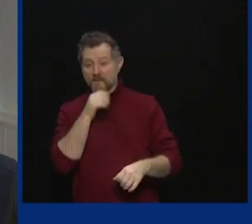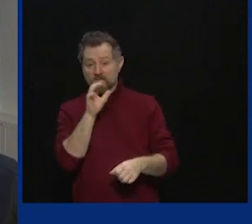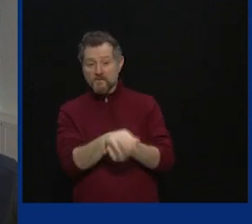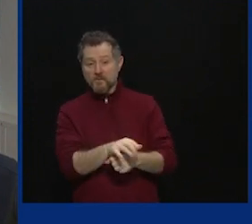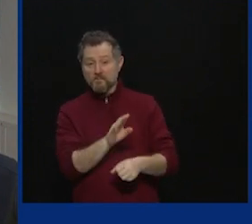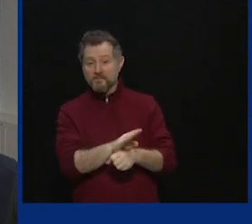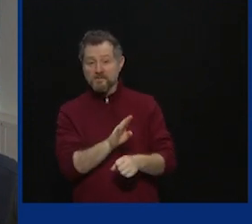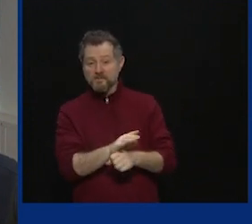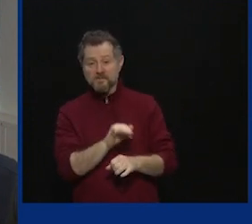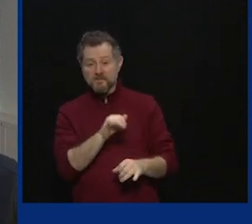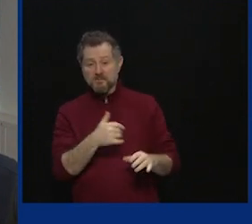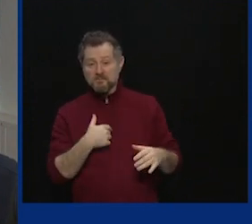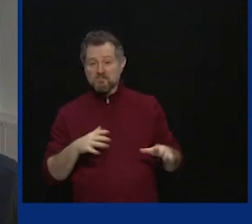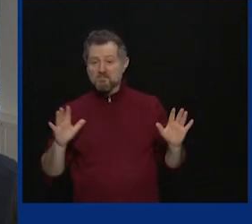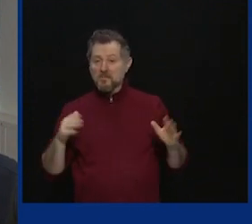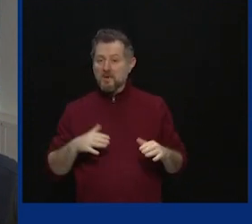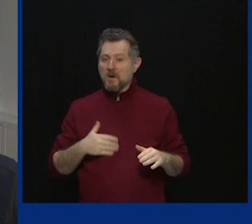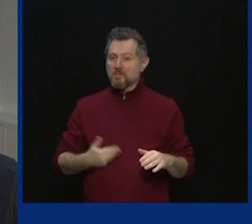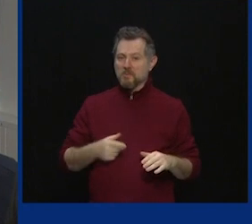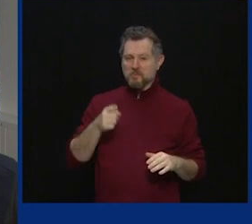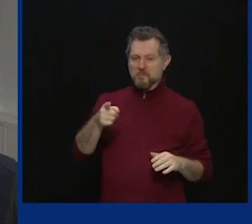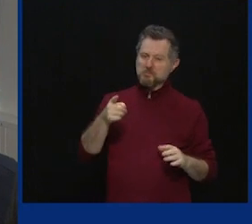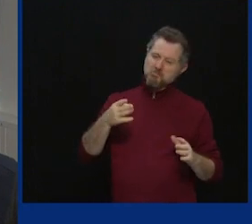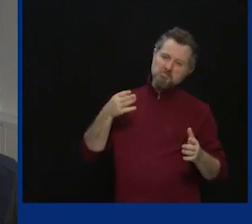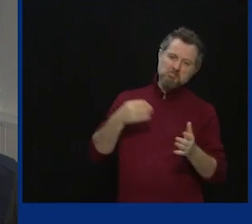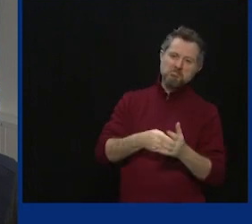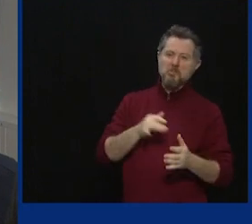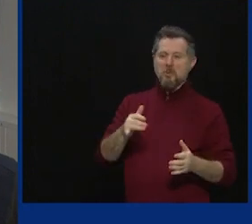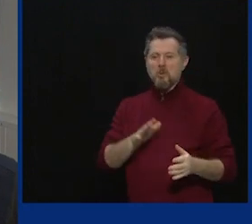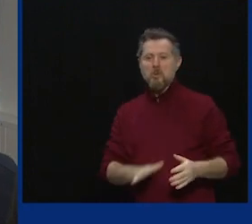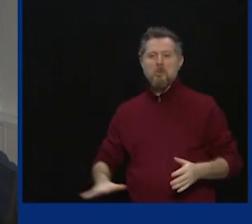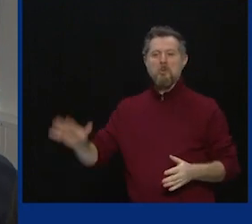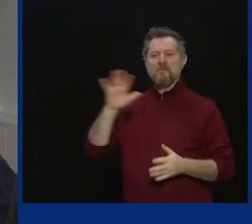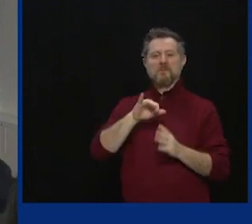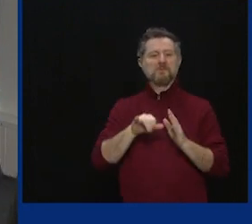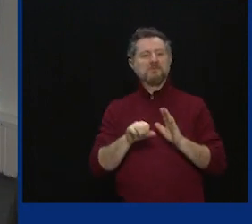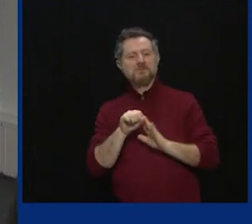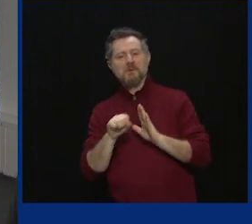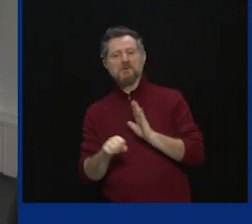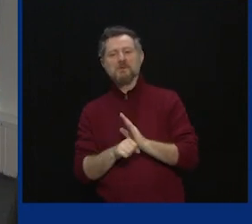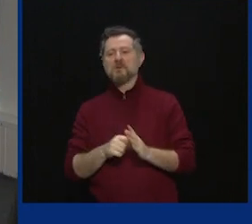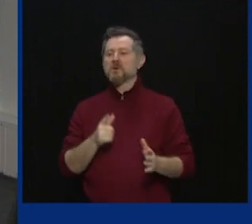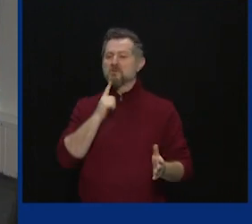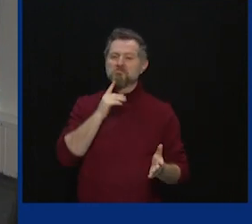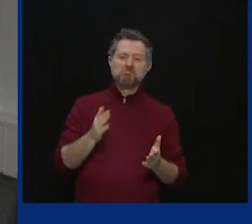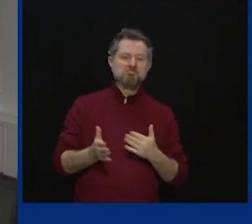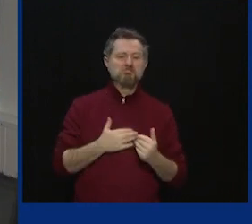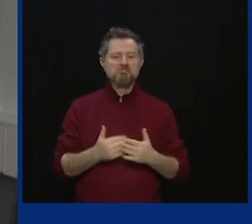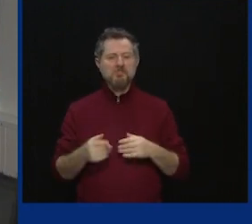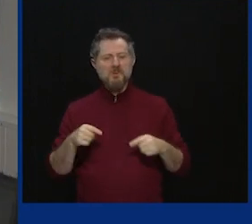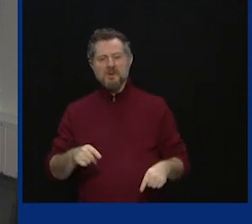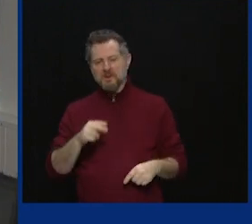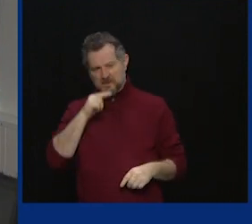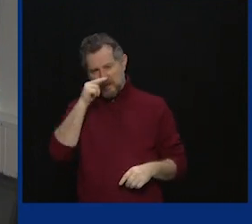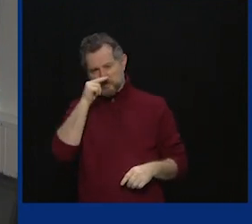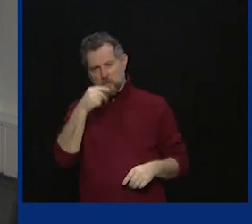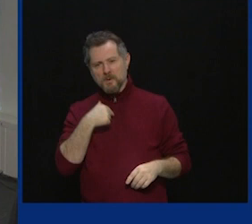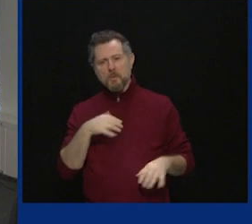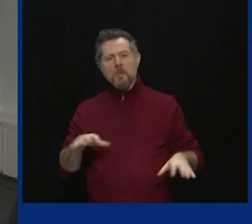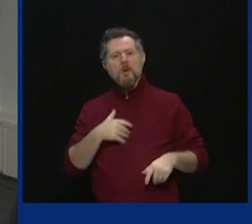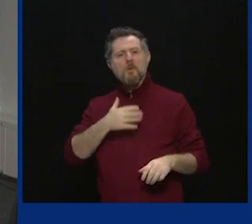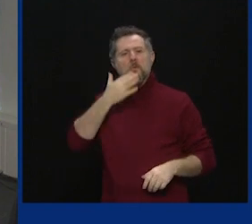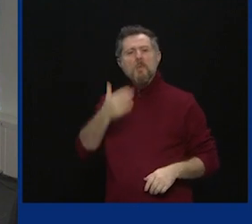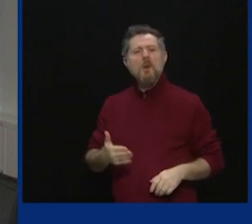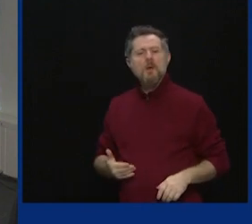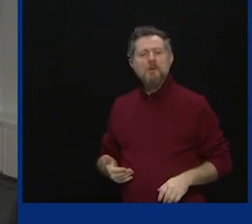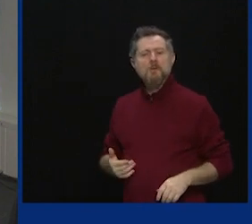the whole state with a broad brush when Nassau County is doing so well. What would you like to say to Bruce Blakeman and other executives,